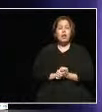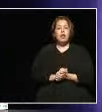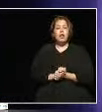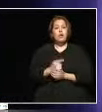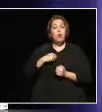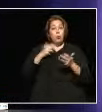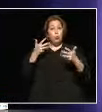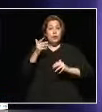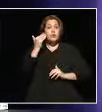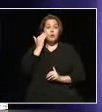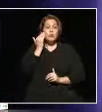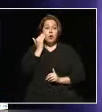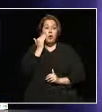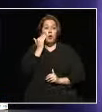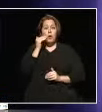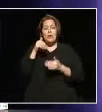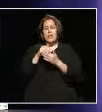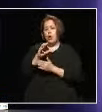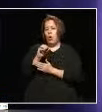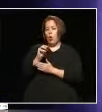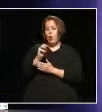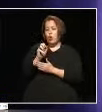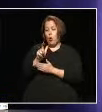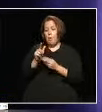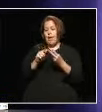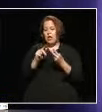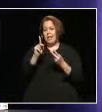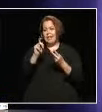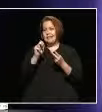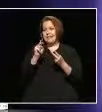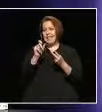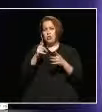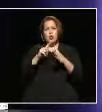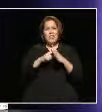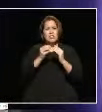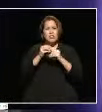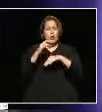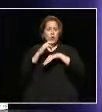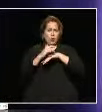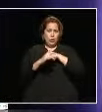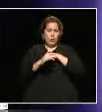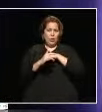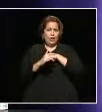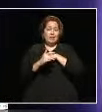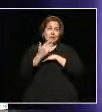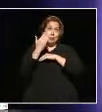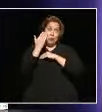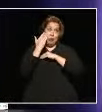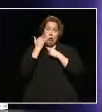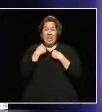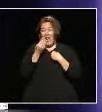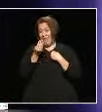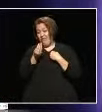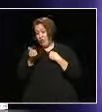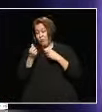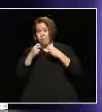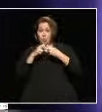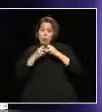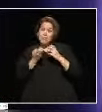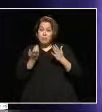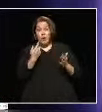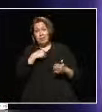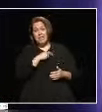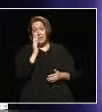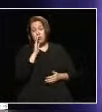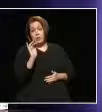do know that up in Comel and up in Kendall, they started earlier. We know they had some problems, and we probably will